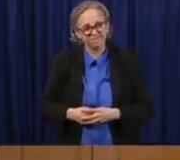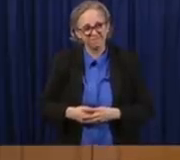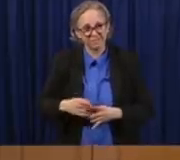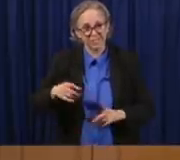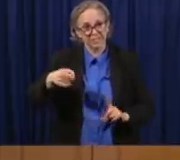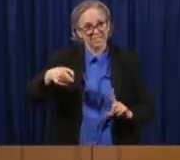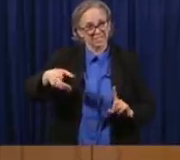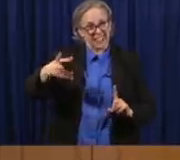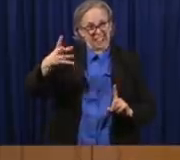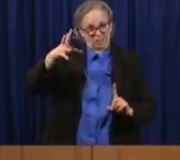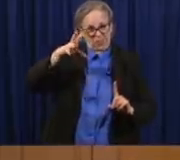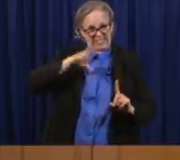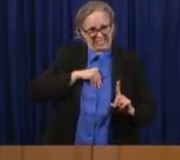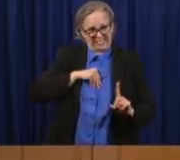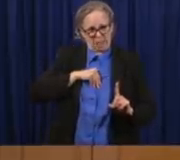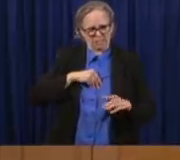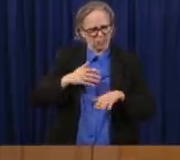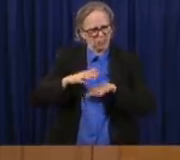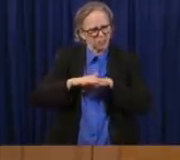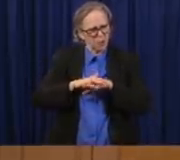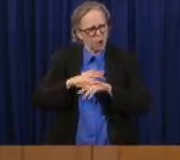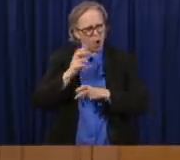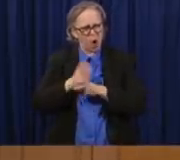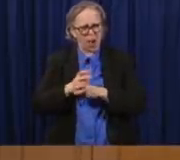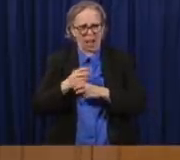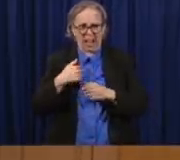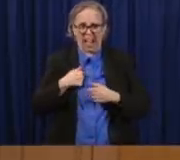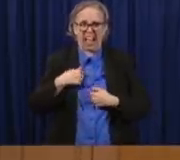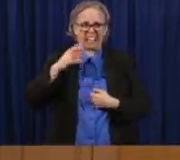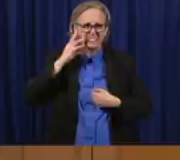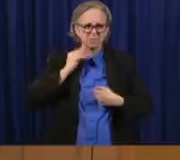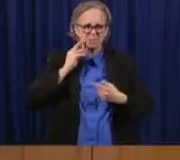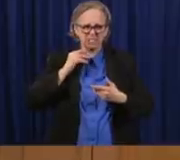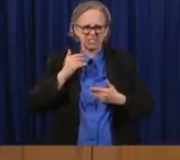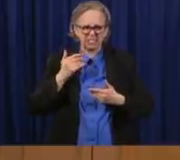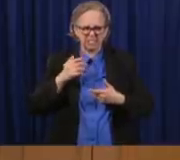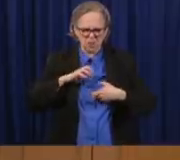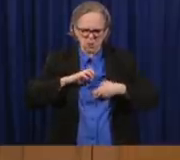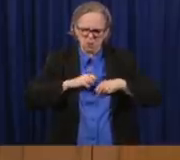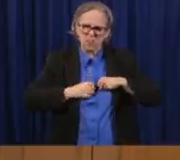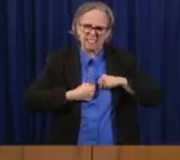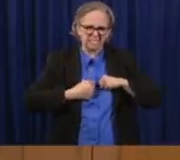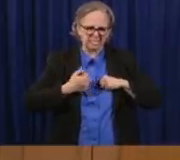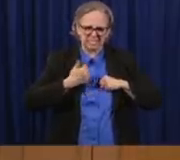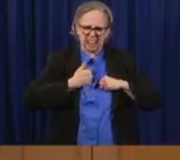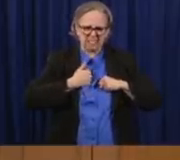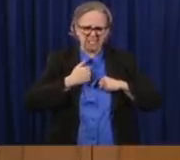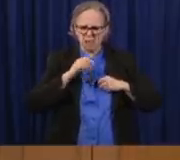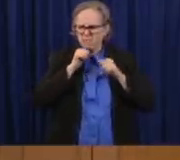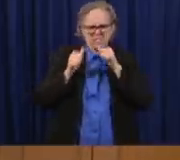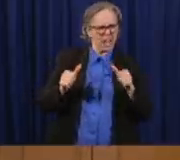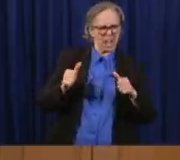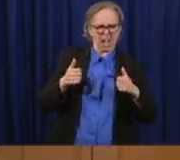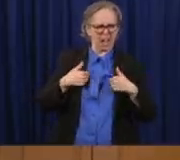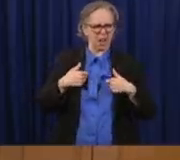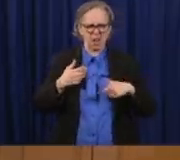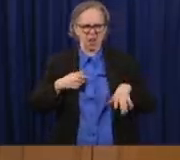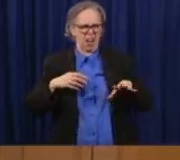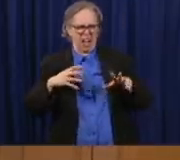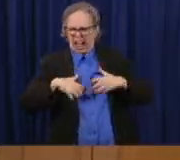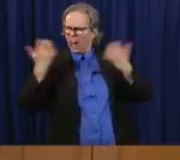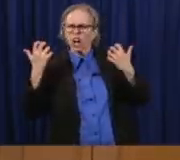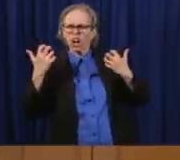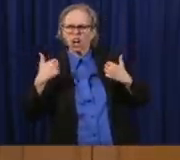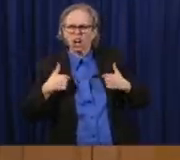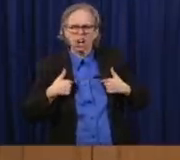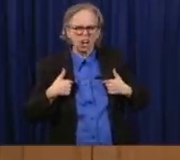day I go through stages of grief. I go through, denial. I go through a little anger. I go